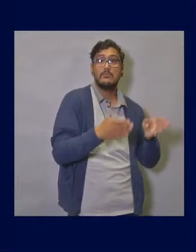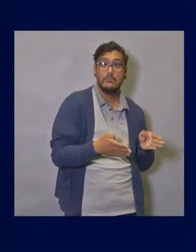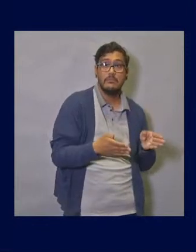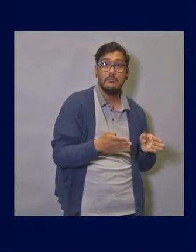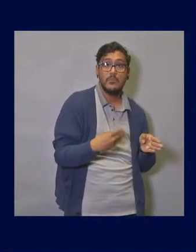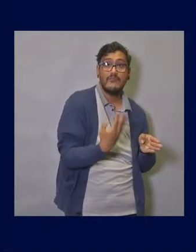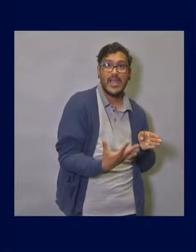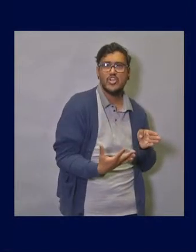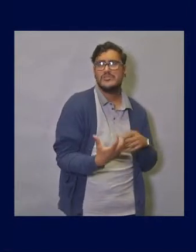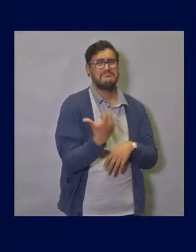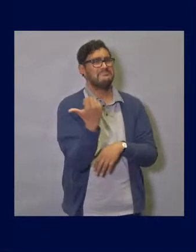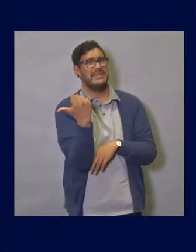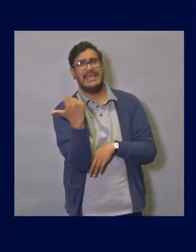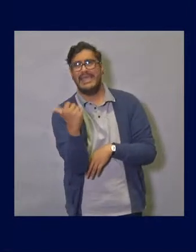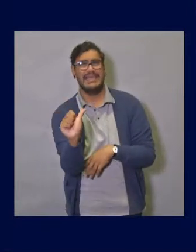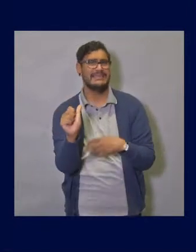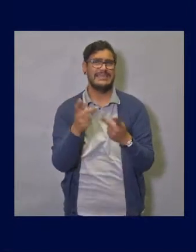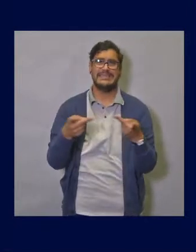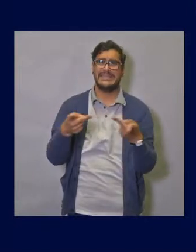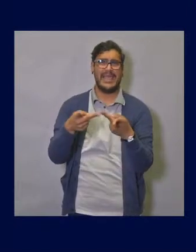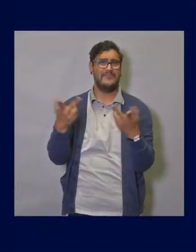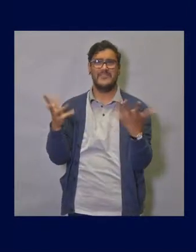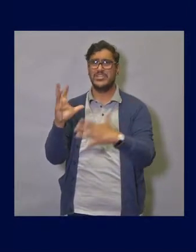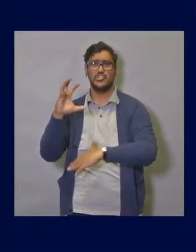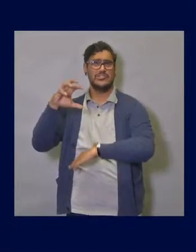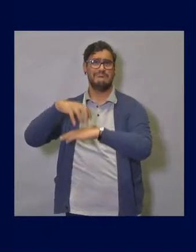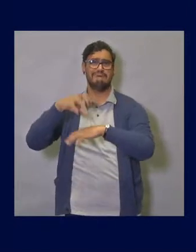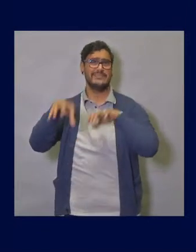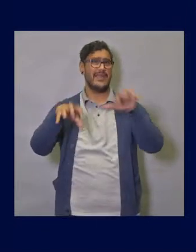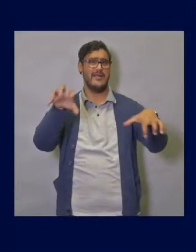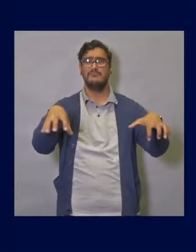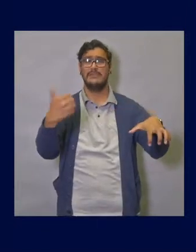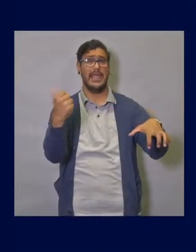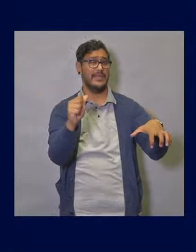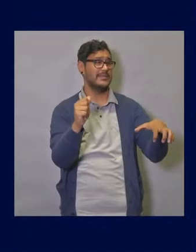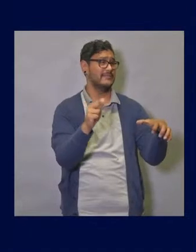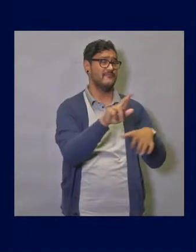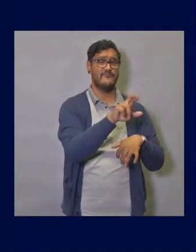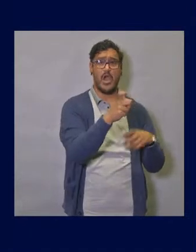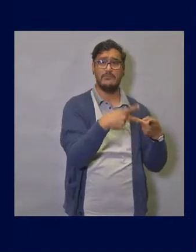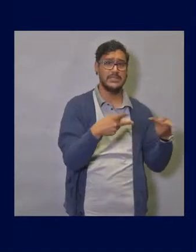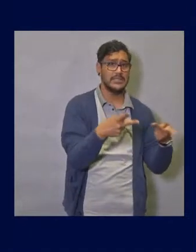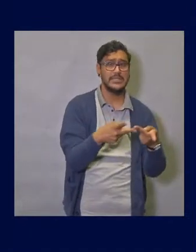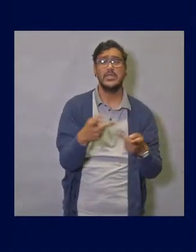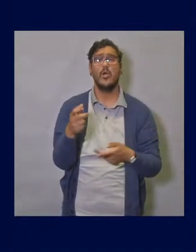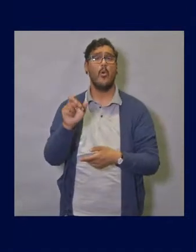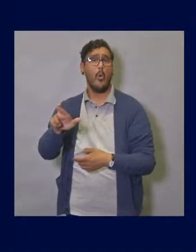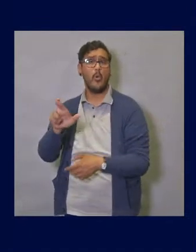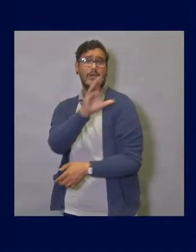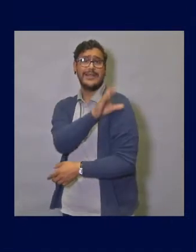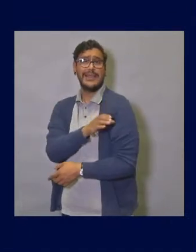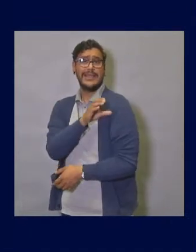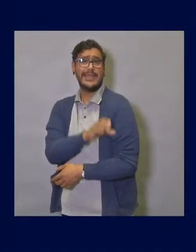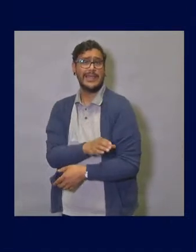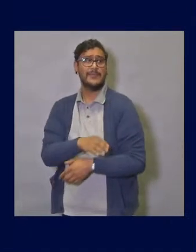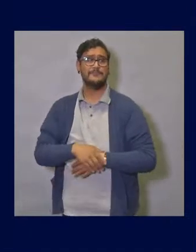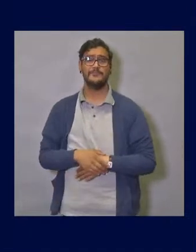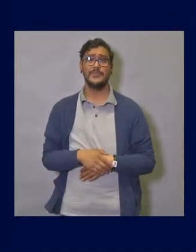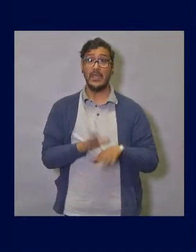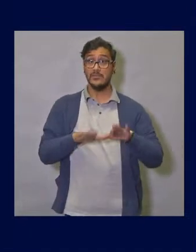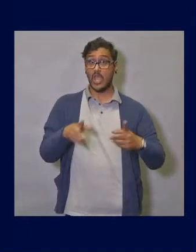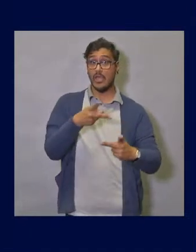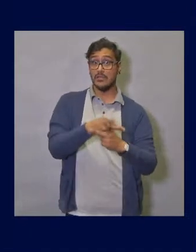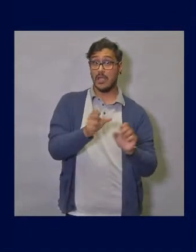the community sites that are set up, including pharmacies and healthcare clinics. Childcare workers are also able to get vaccinated